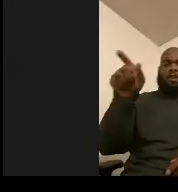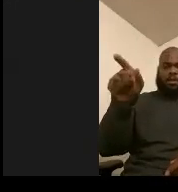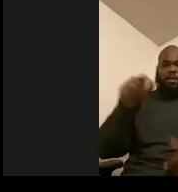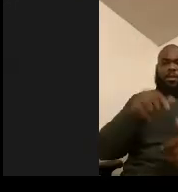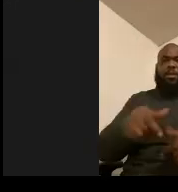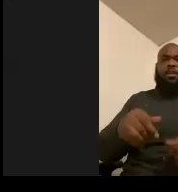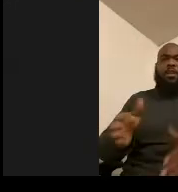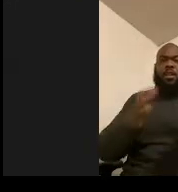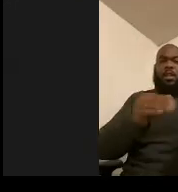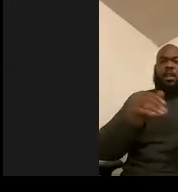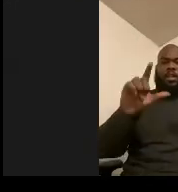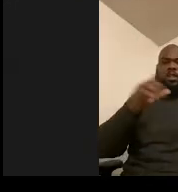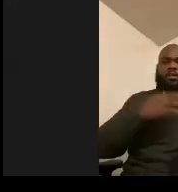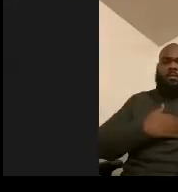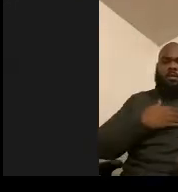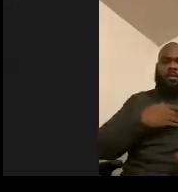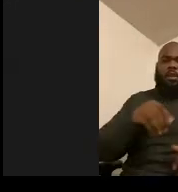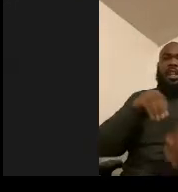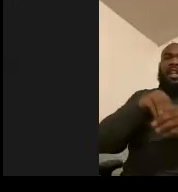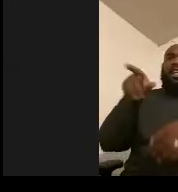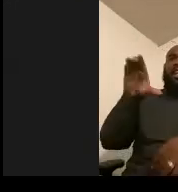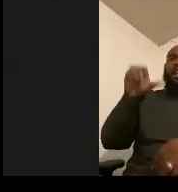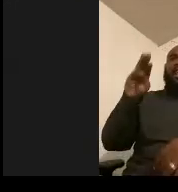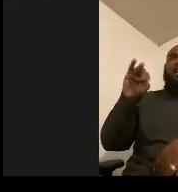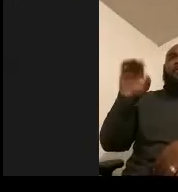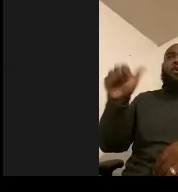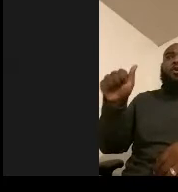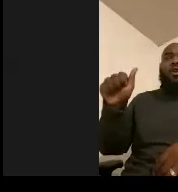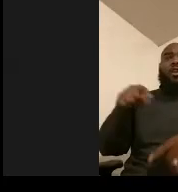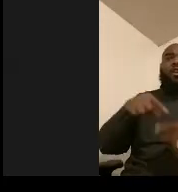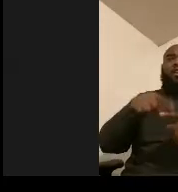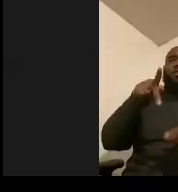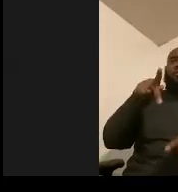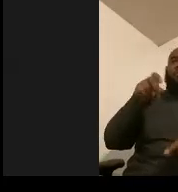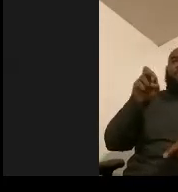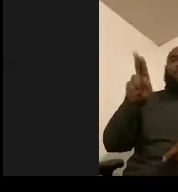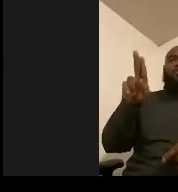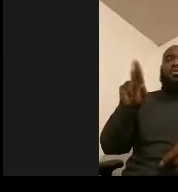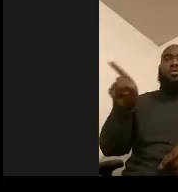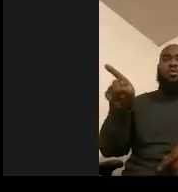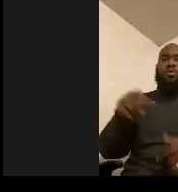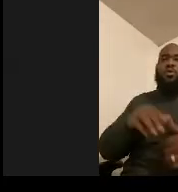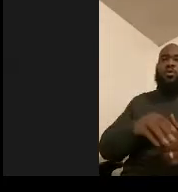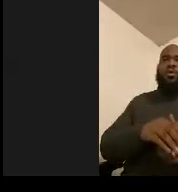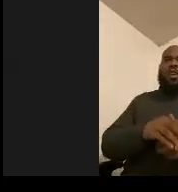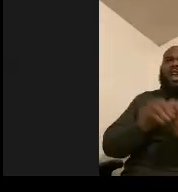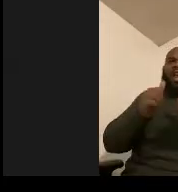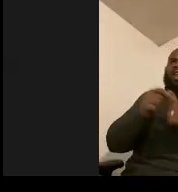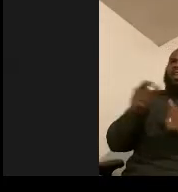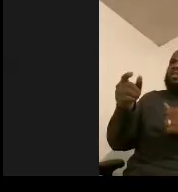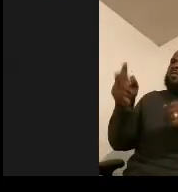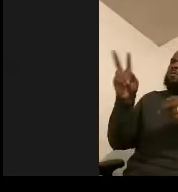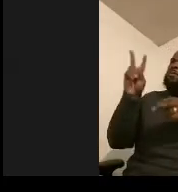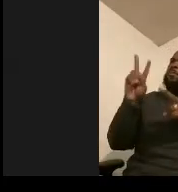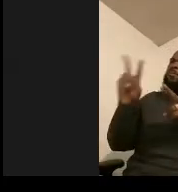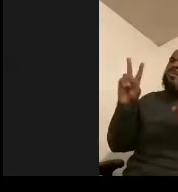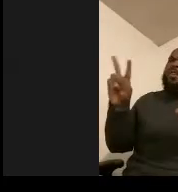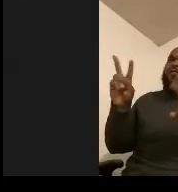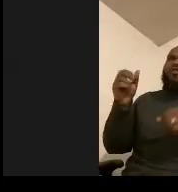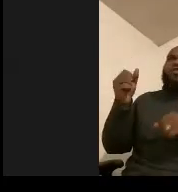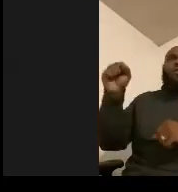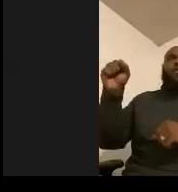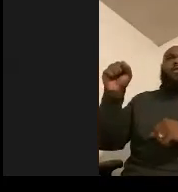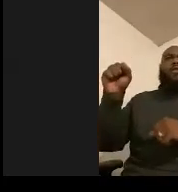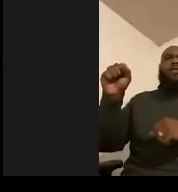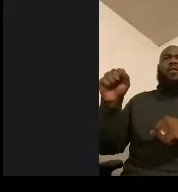In Cambodia, in Peru, and how they make peaceful revolution possible by refusing to give